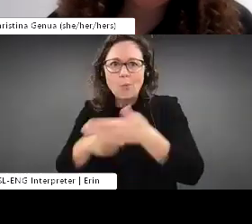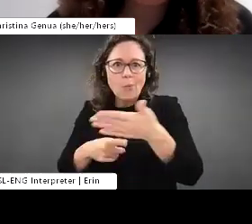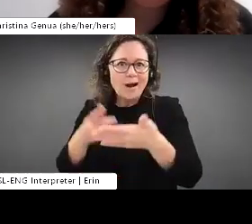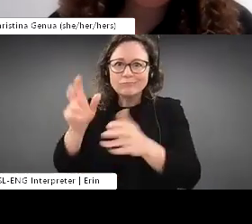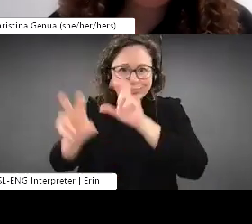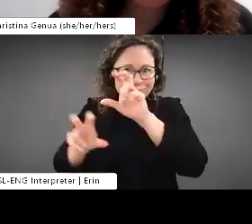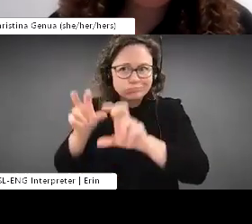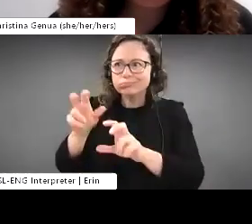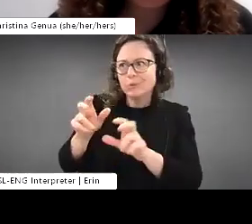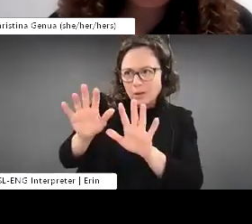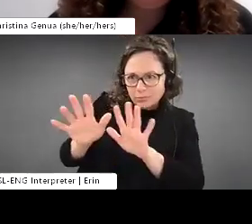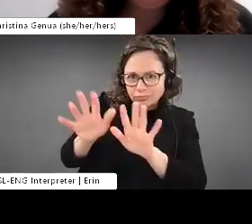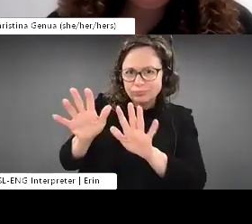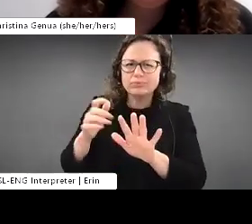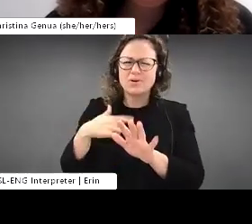reason.